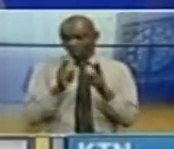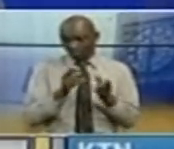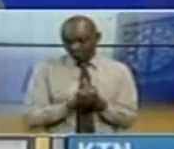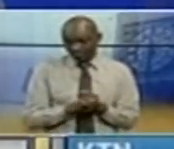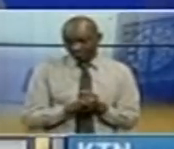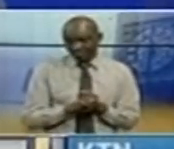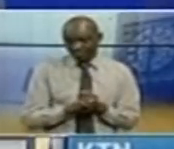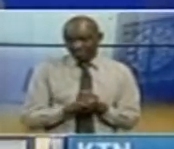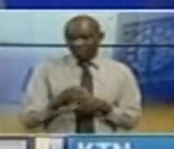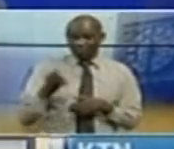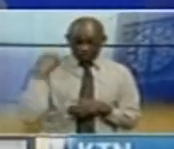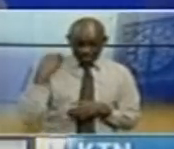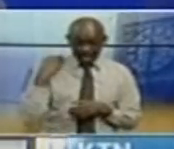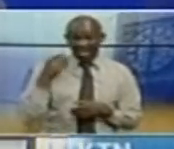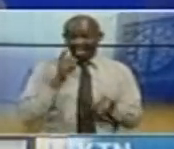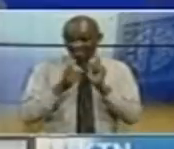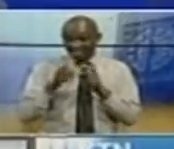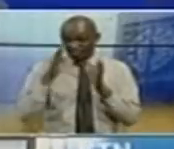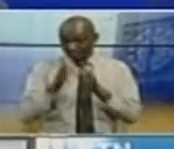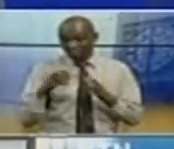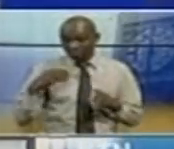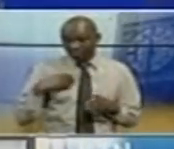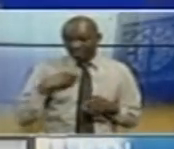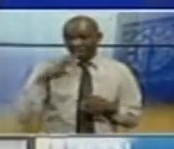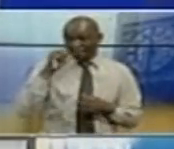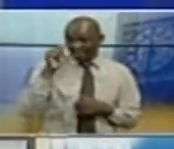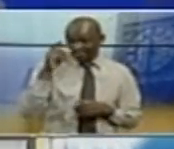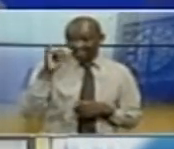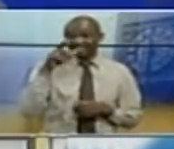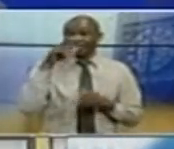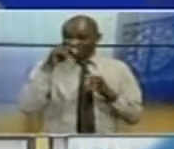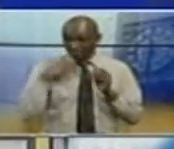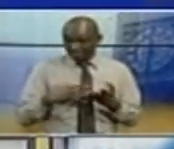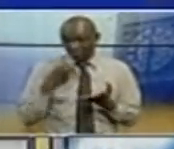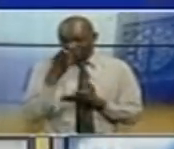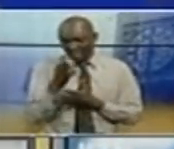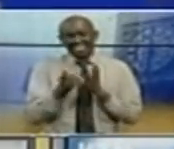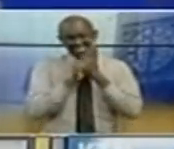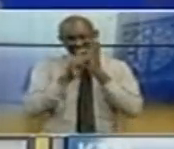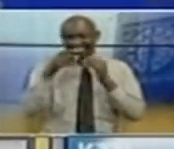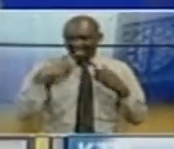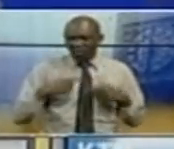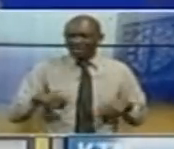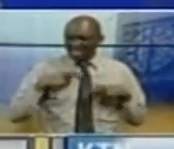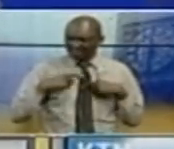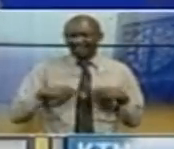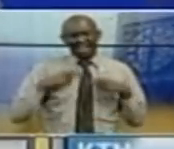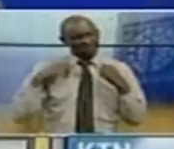among certain former athletes. KTN's Masi Kandina reports on the former star athletes who now lead destitute